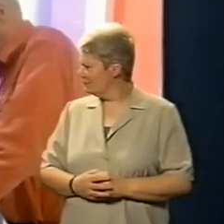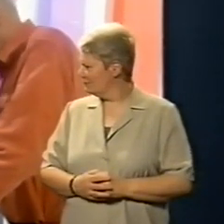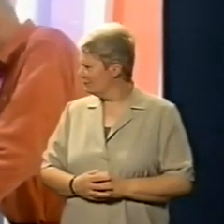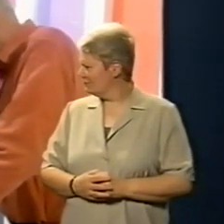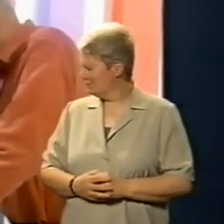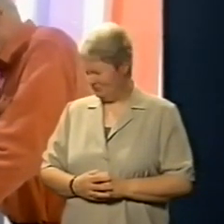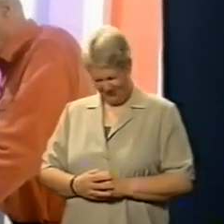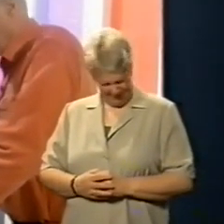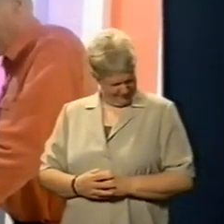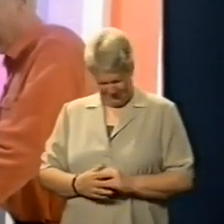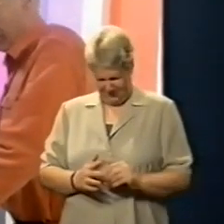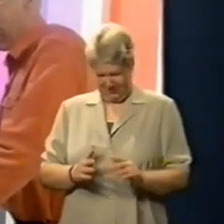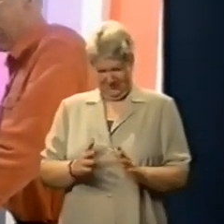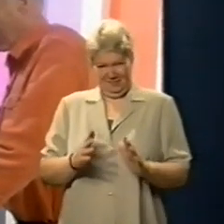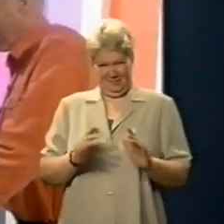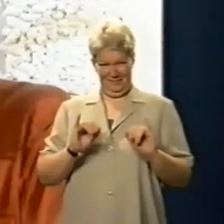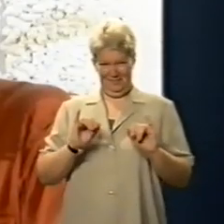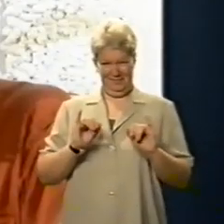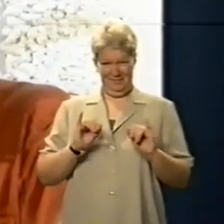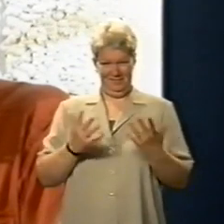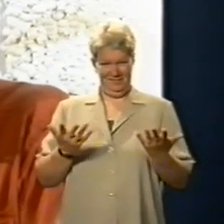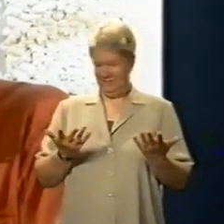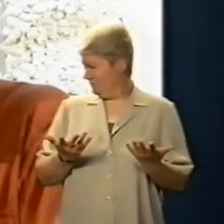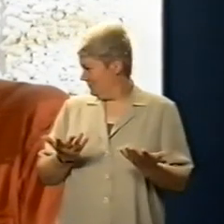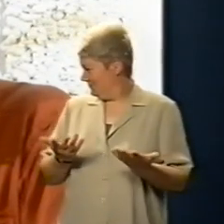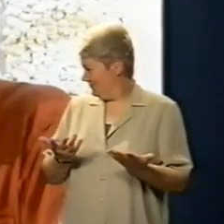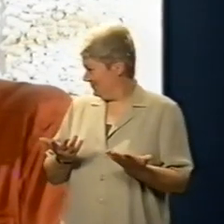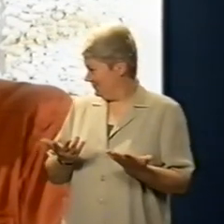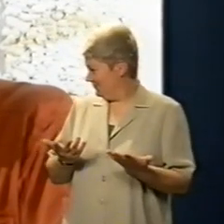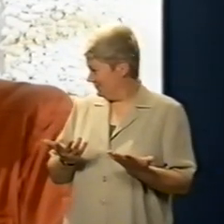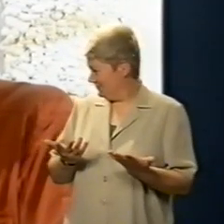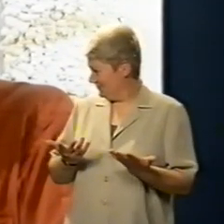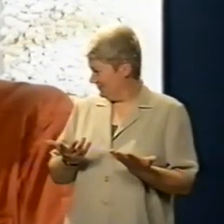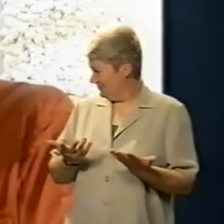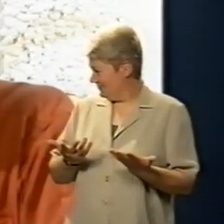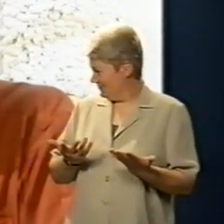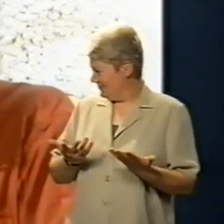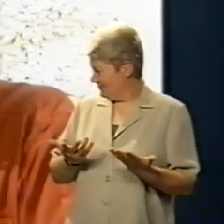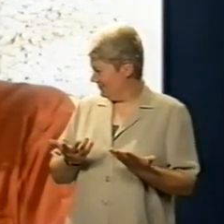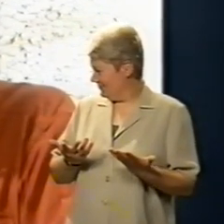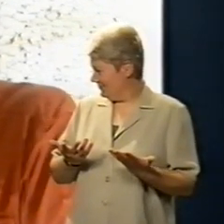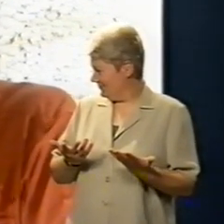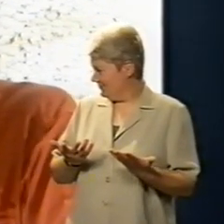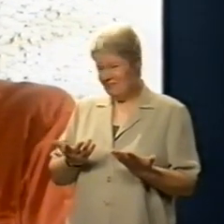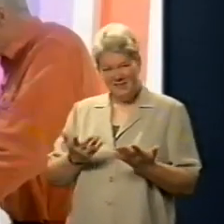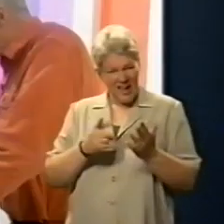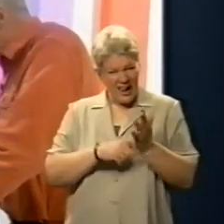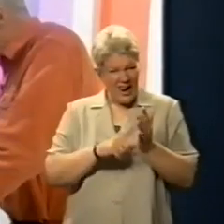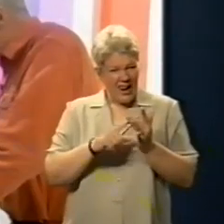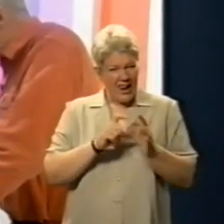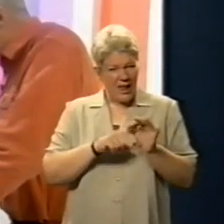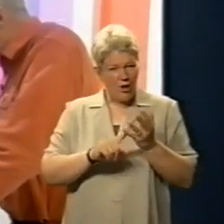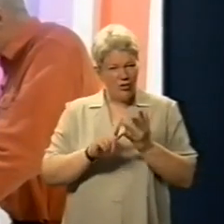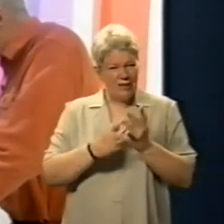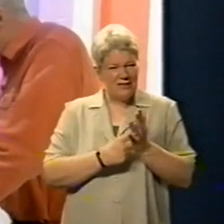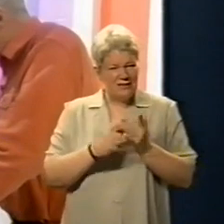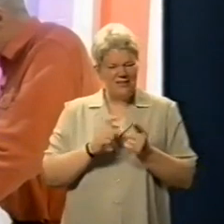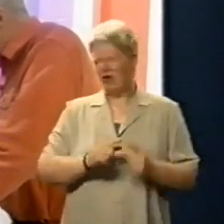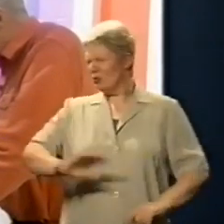Oh. What flavour is it wrapped in? Oh, um... I didn't like it. Licorice? No,